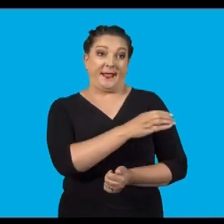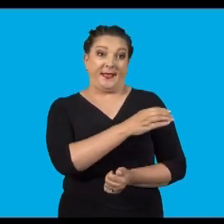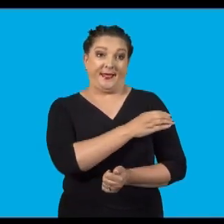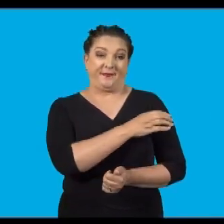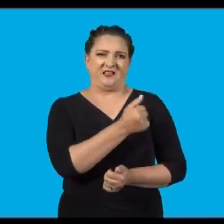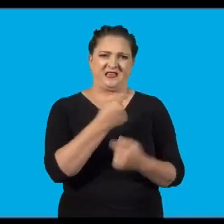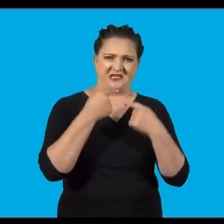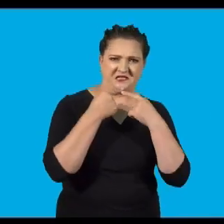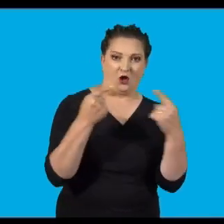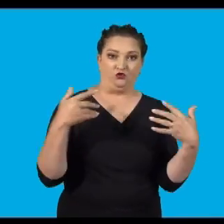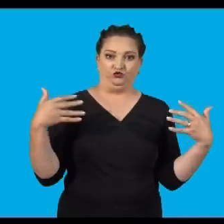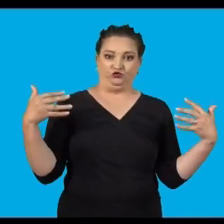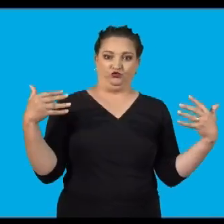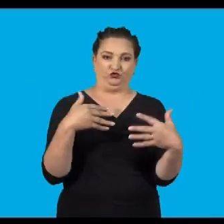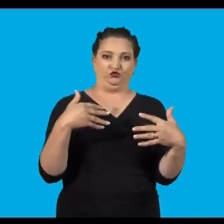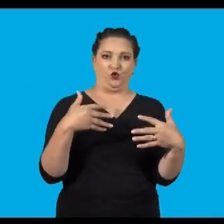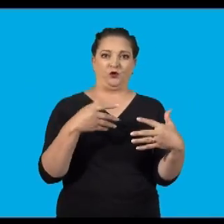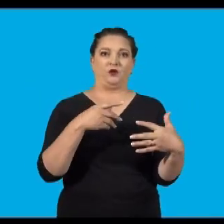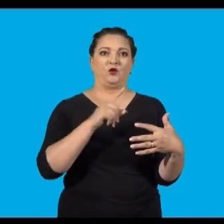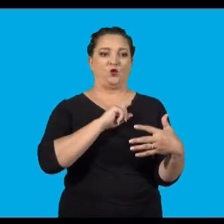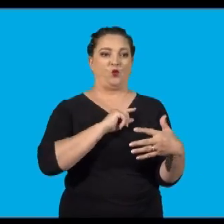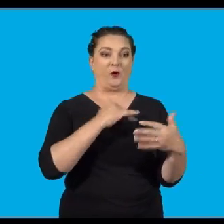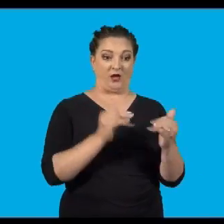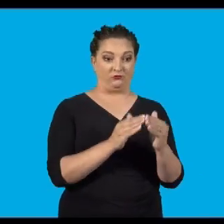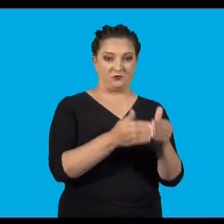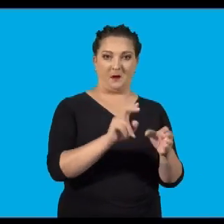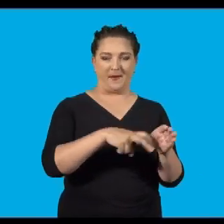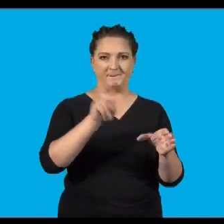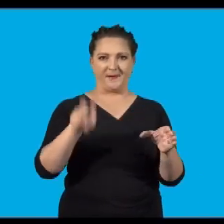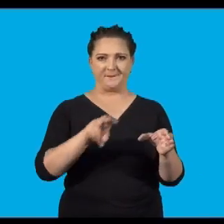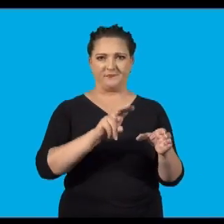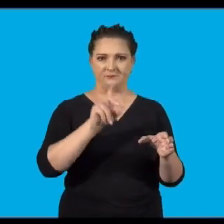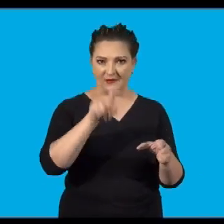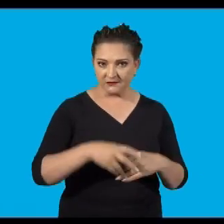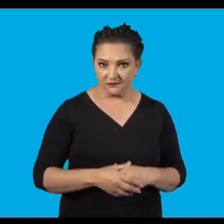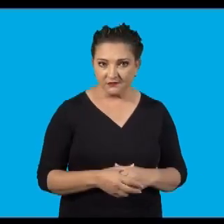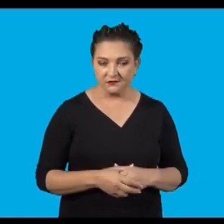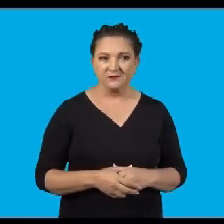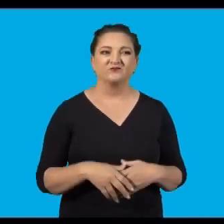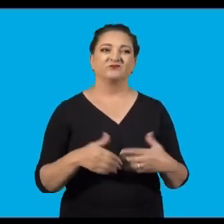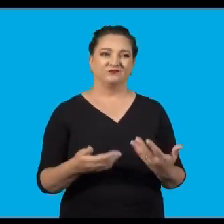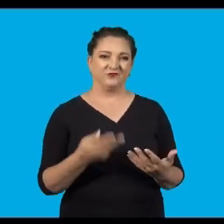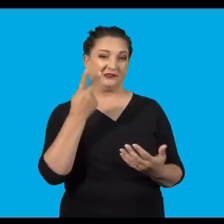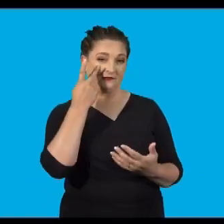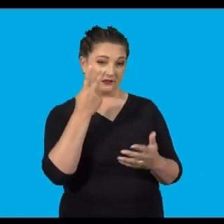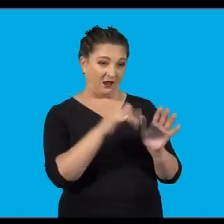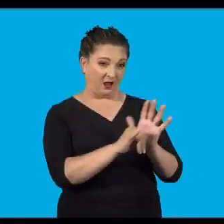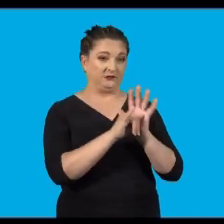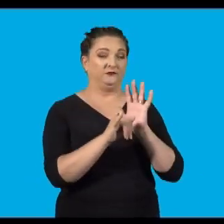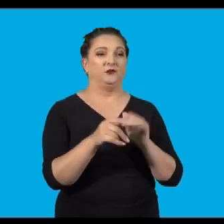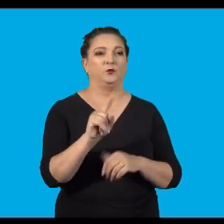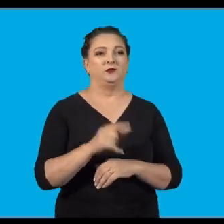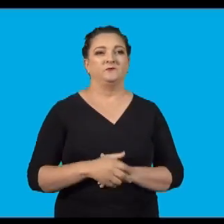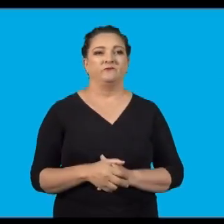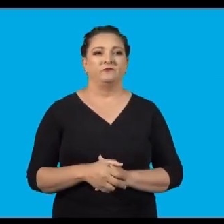sentences. The captain made a shocking announcement to his crew to abandon ship, all right? So identify